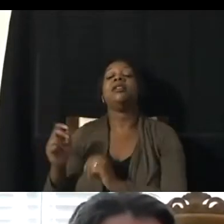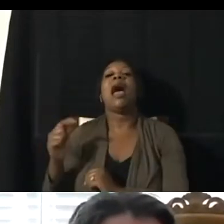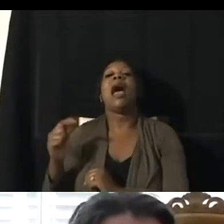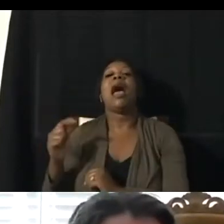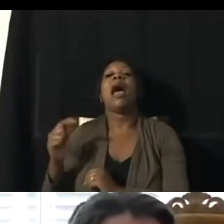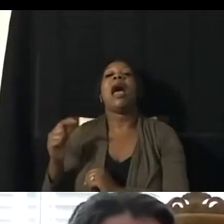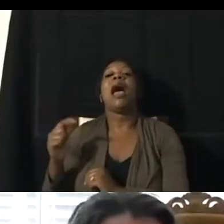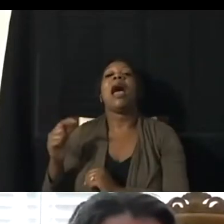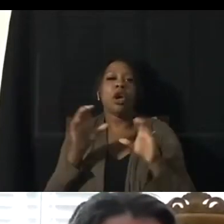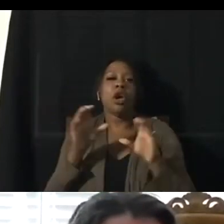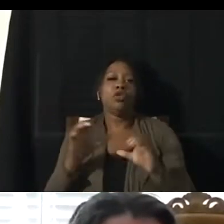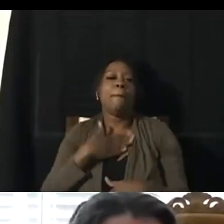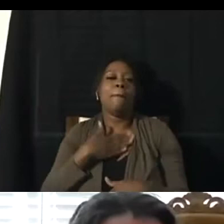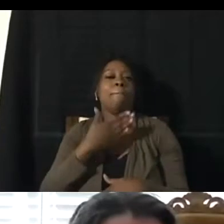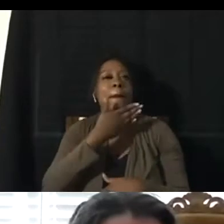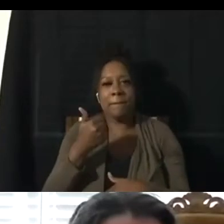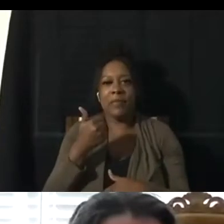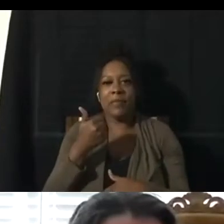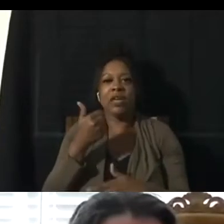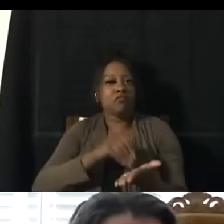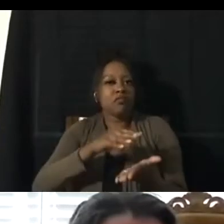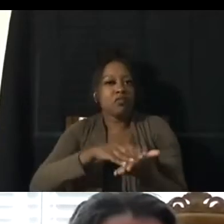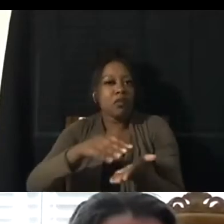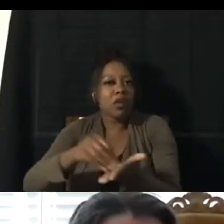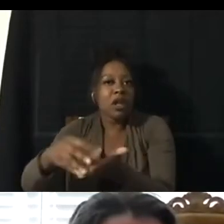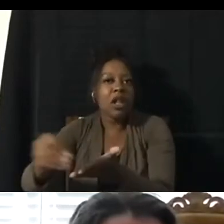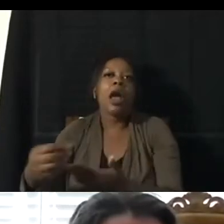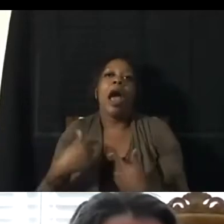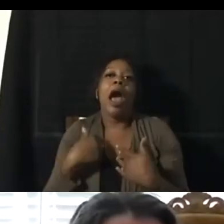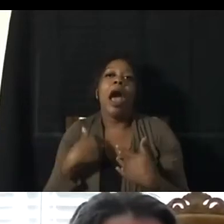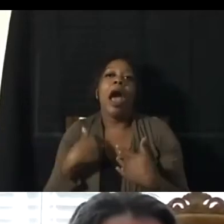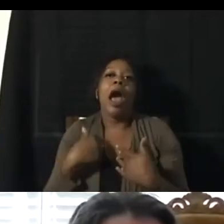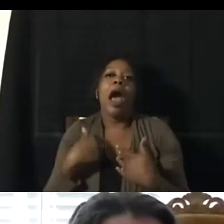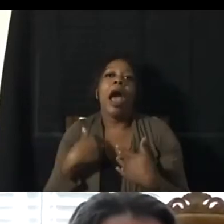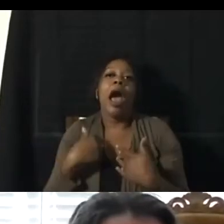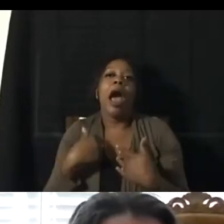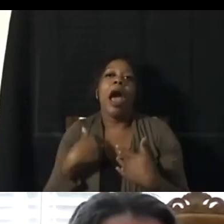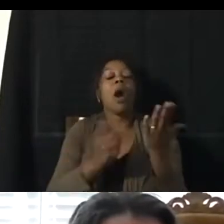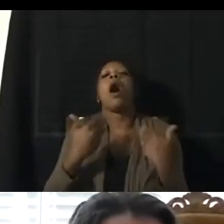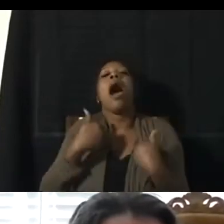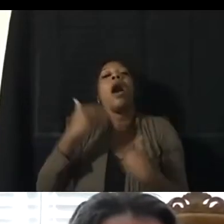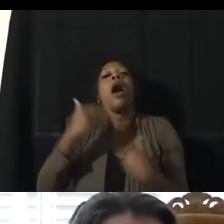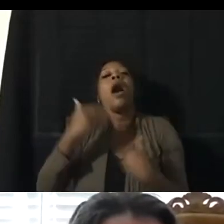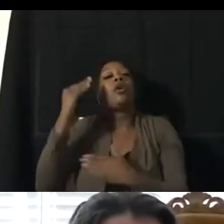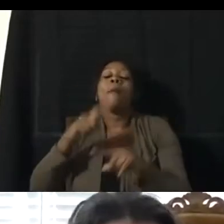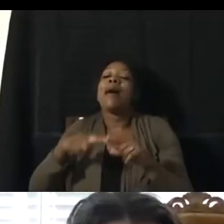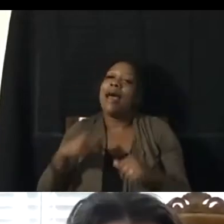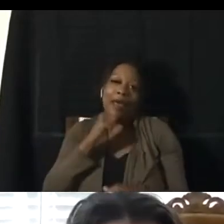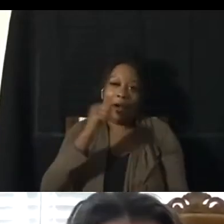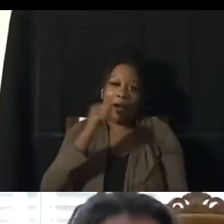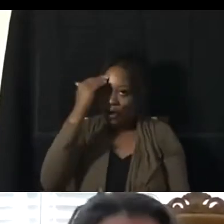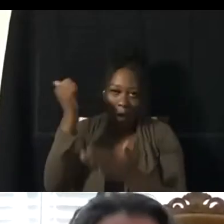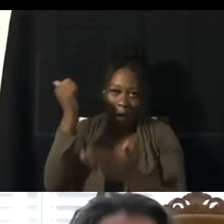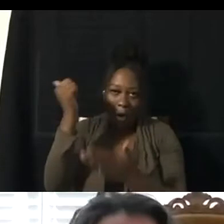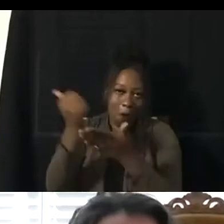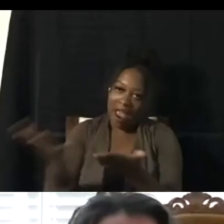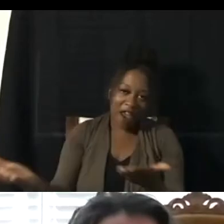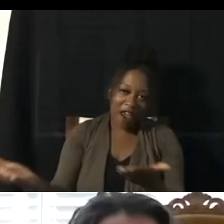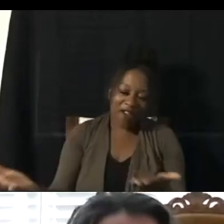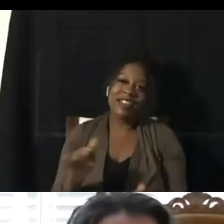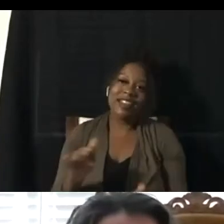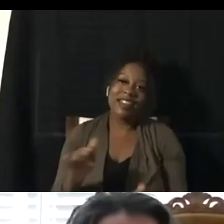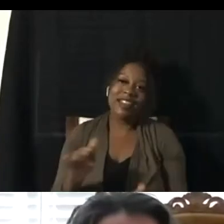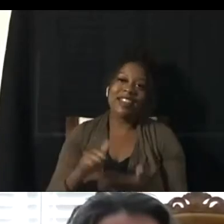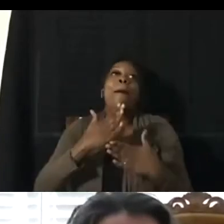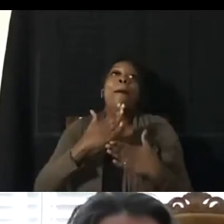and write what I know, but I don't know everything because that's not my point of view. And that's why we